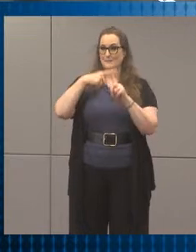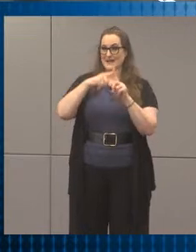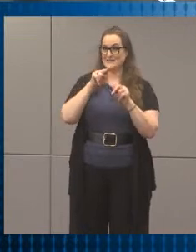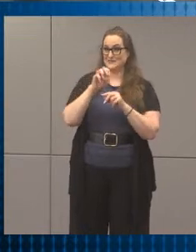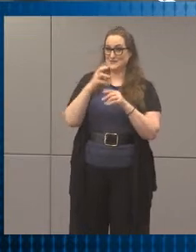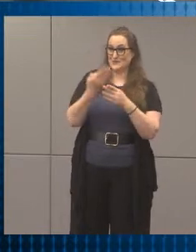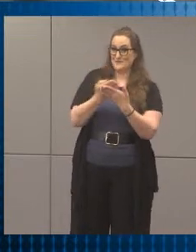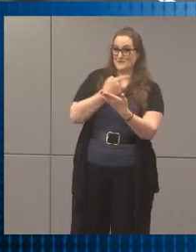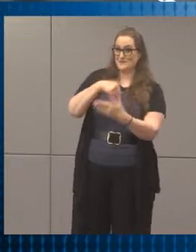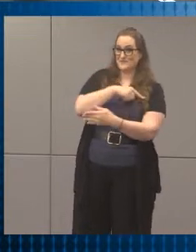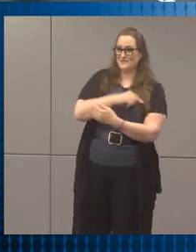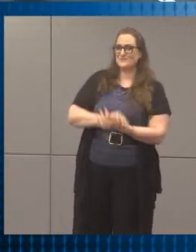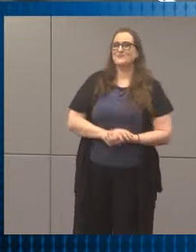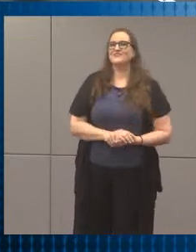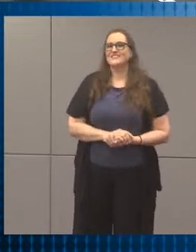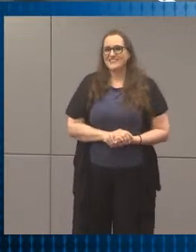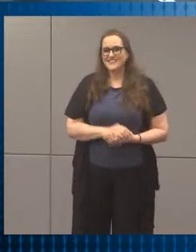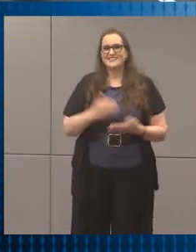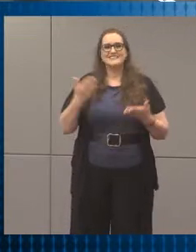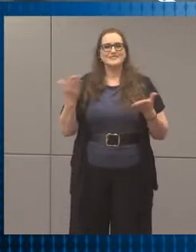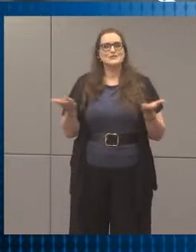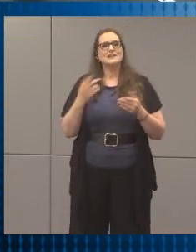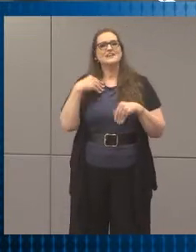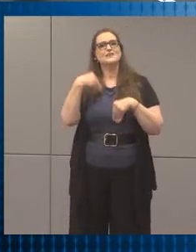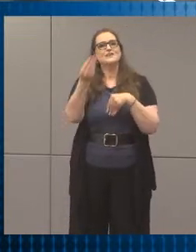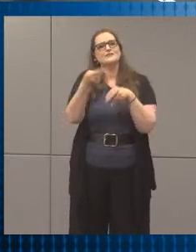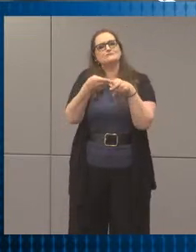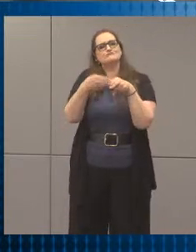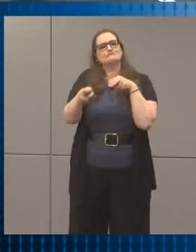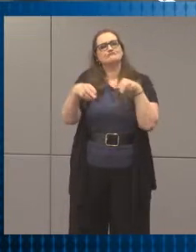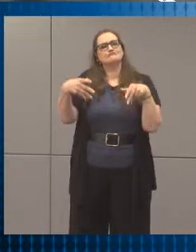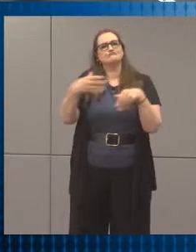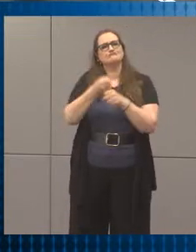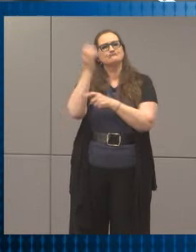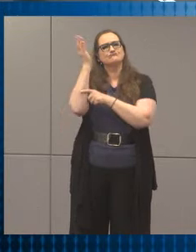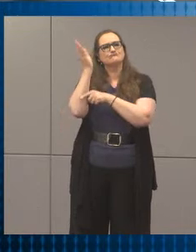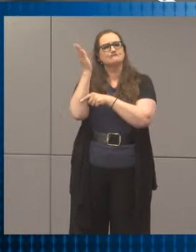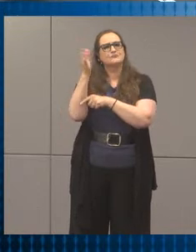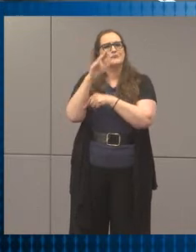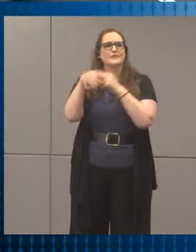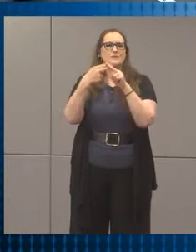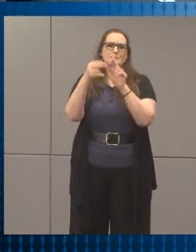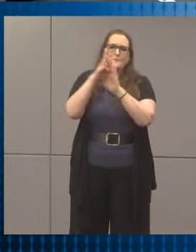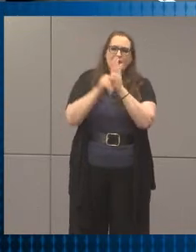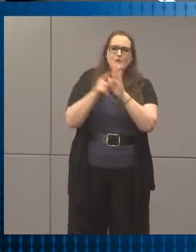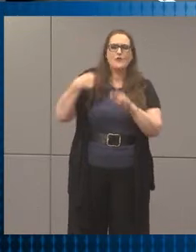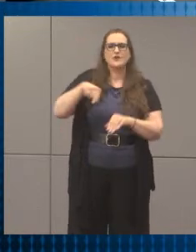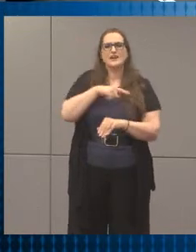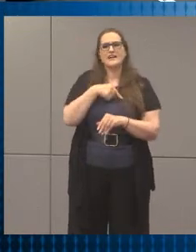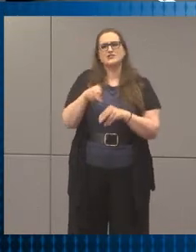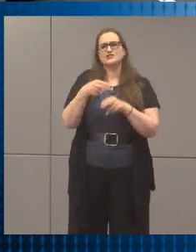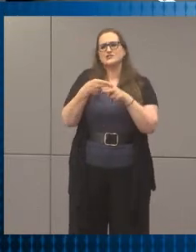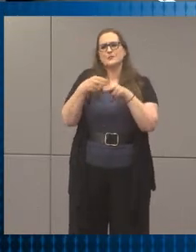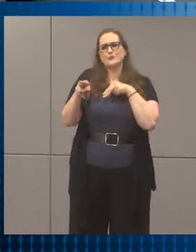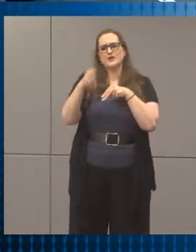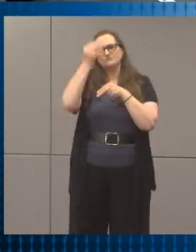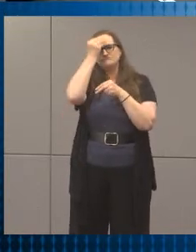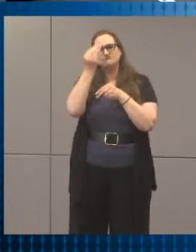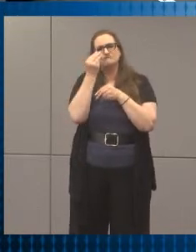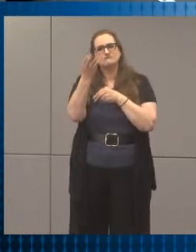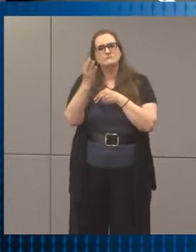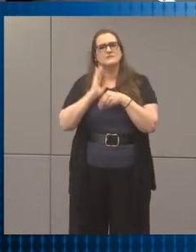us. Yes. We're here to give you a brief presentation and just a little bit of background on us, a brief update on where